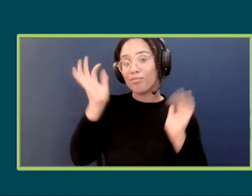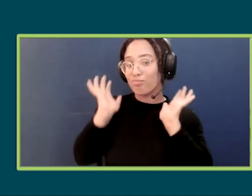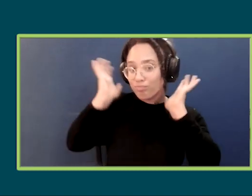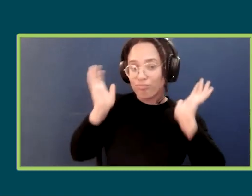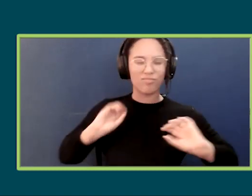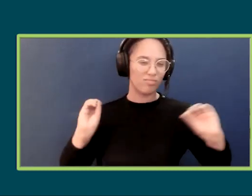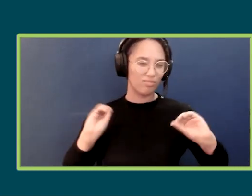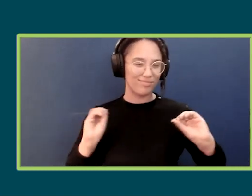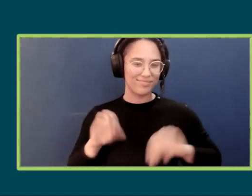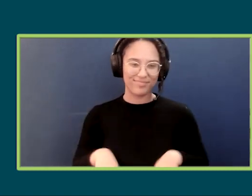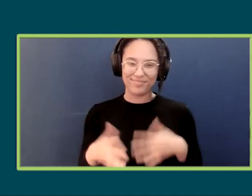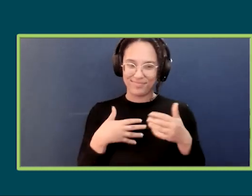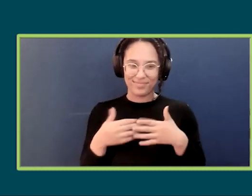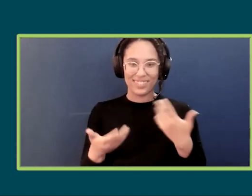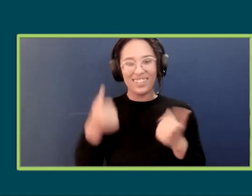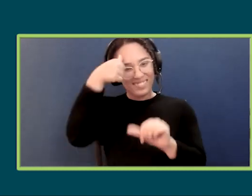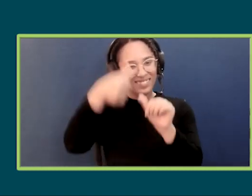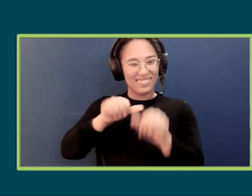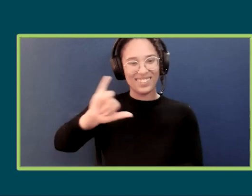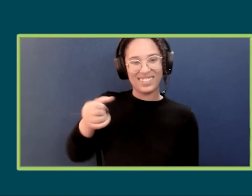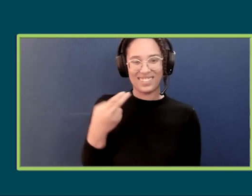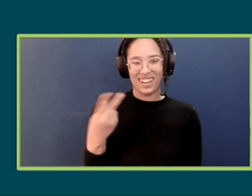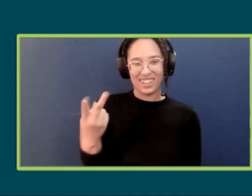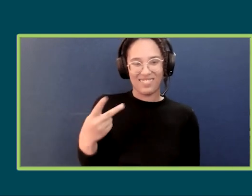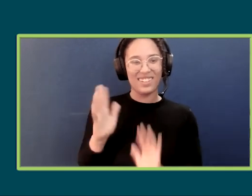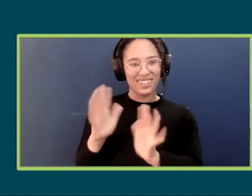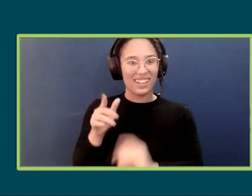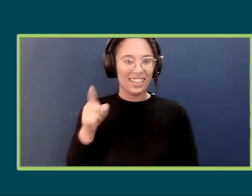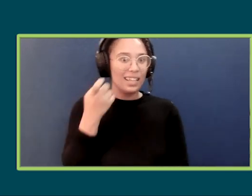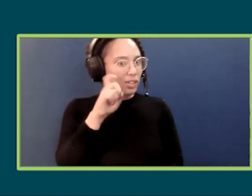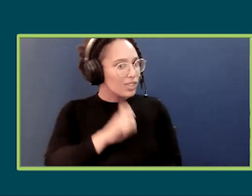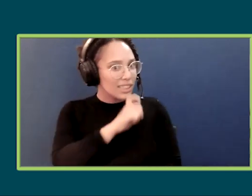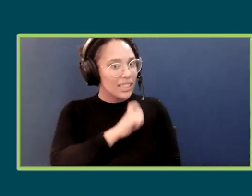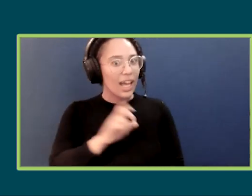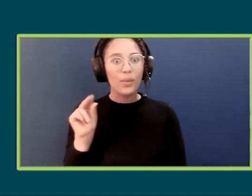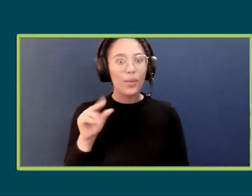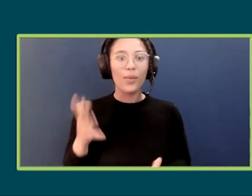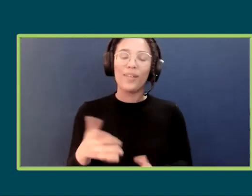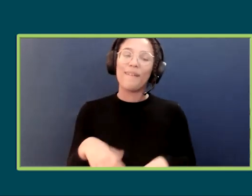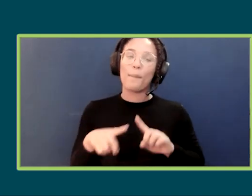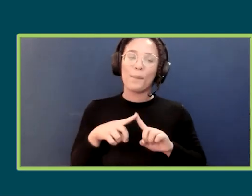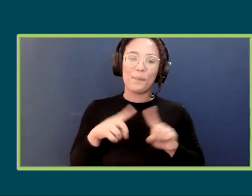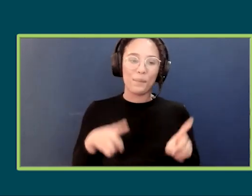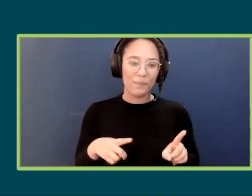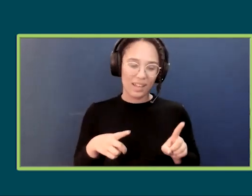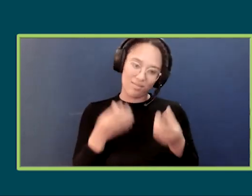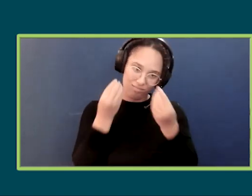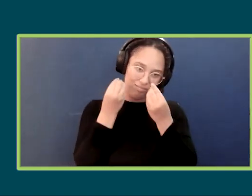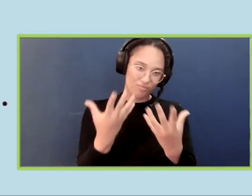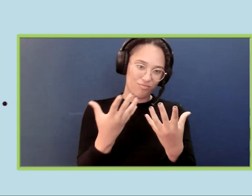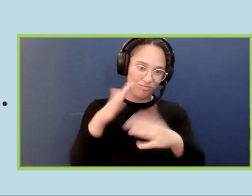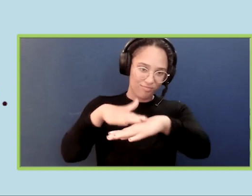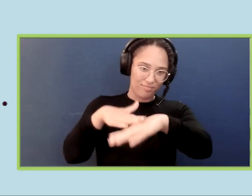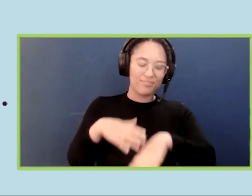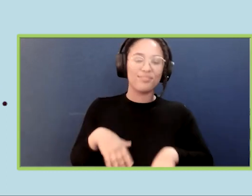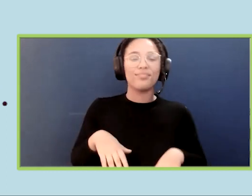we already talked about it. I was like, what? You shaved your beard? Not for this group. But just letting you know that that is happening.